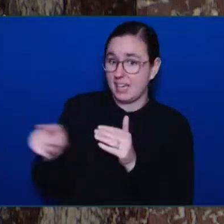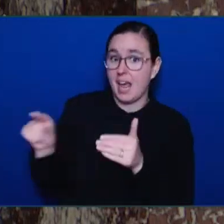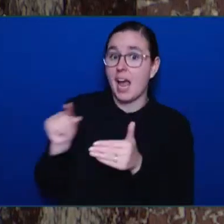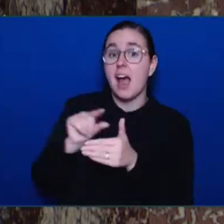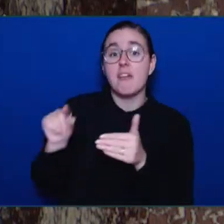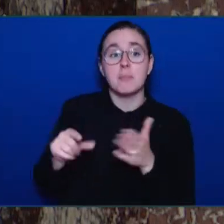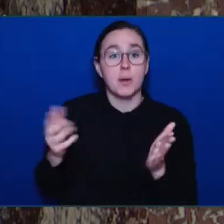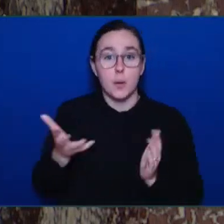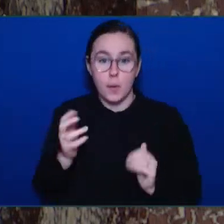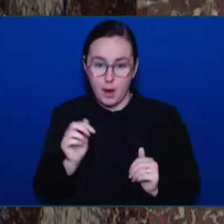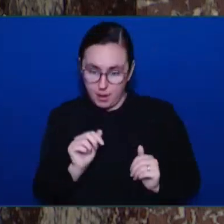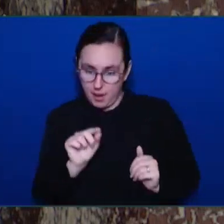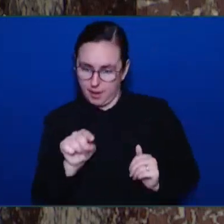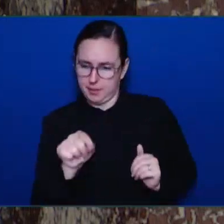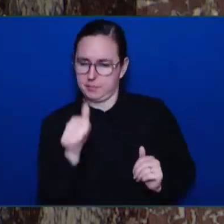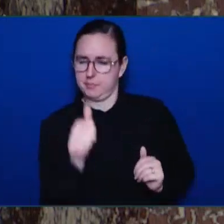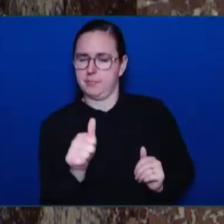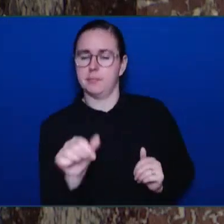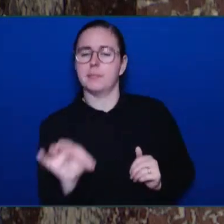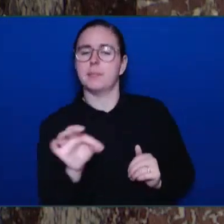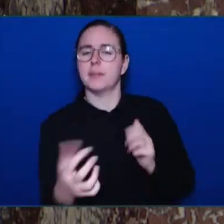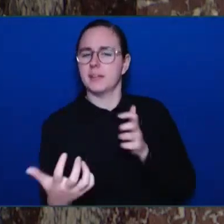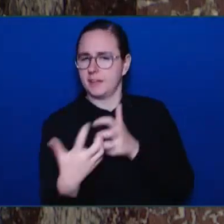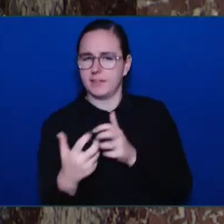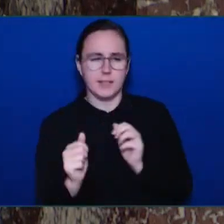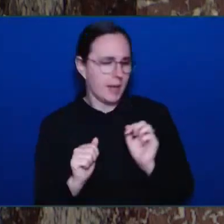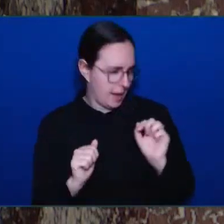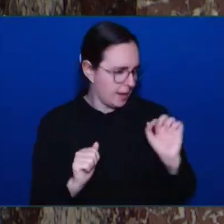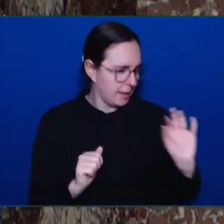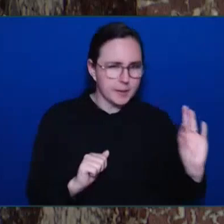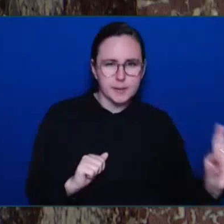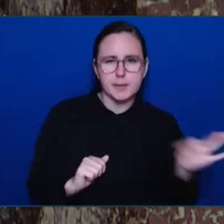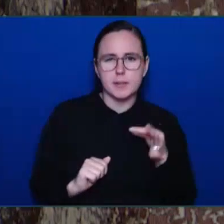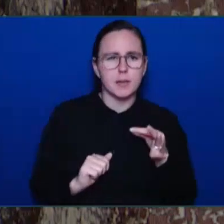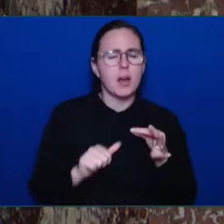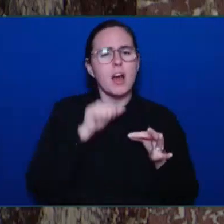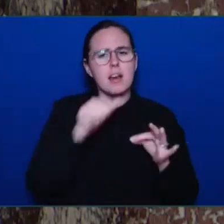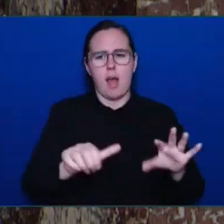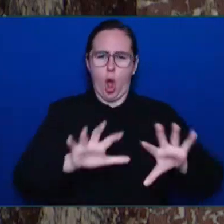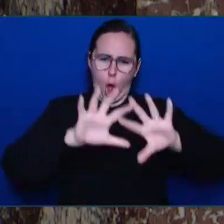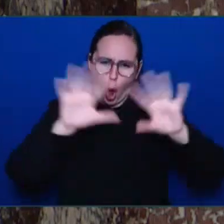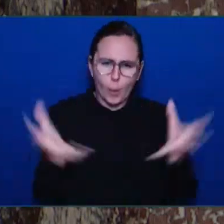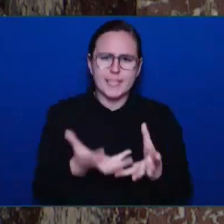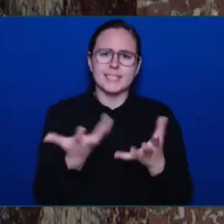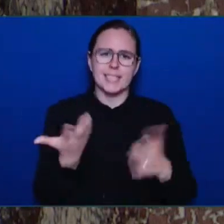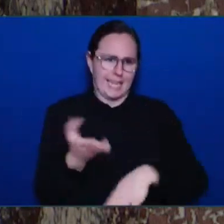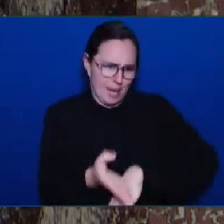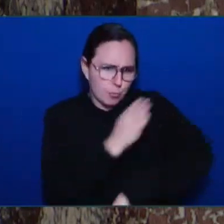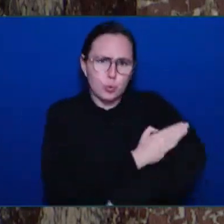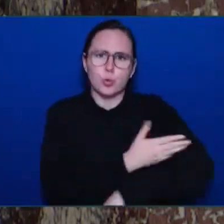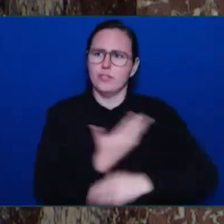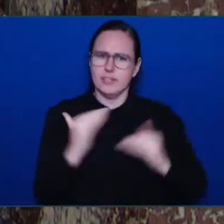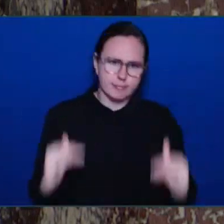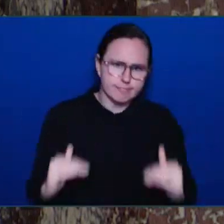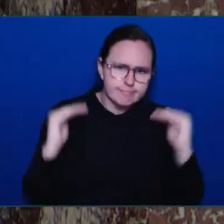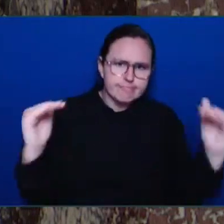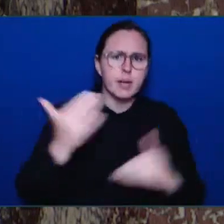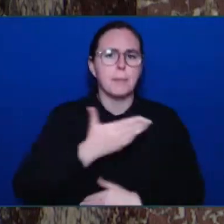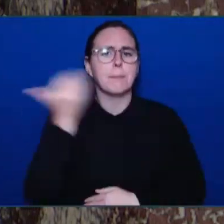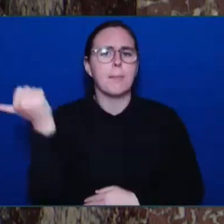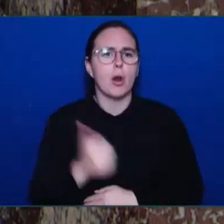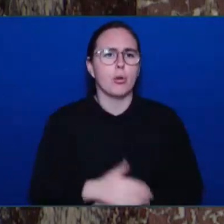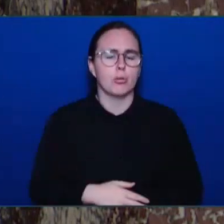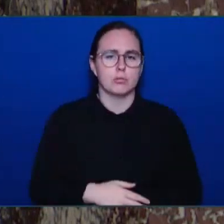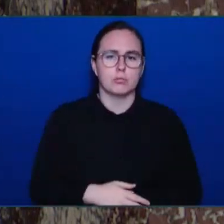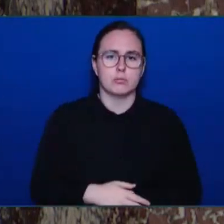work that's done by members from all sides of this House. We're expanding access to mental health care, investing billions of